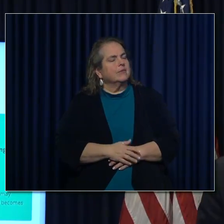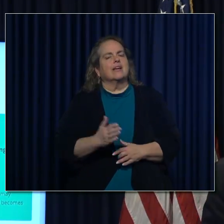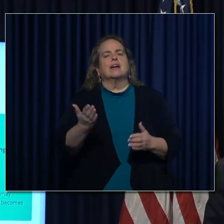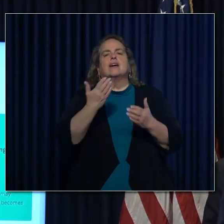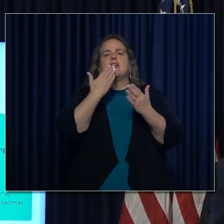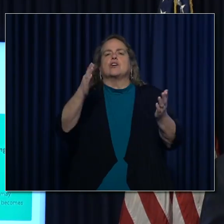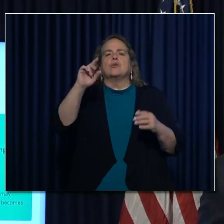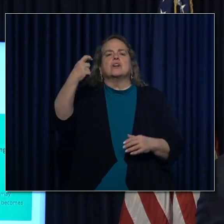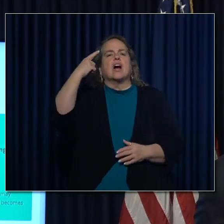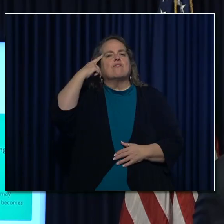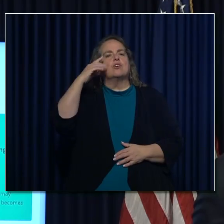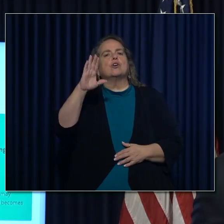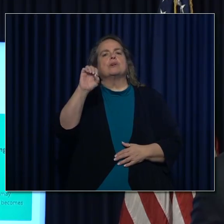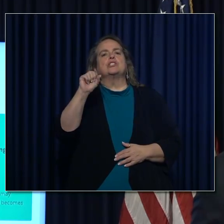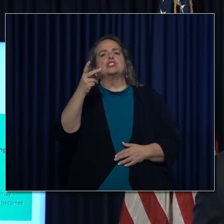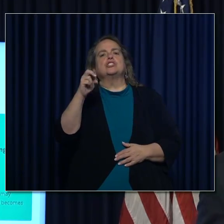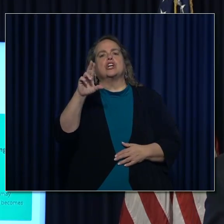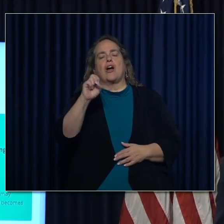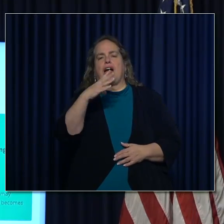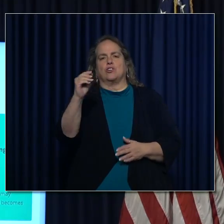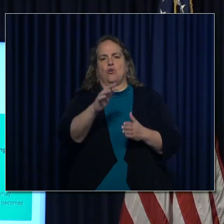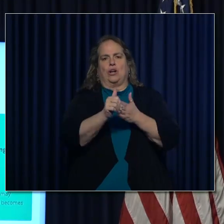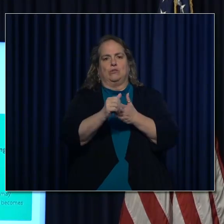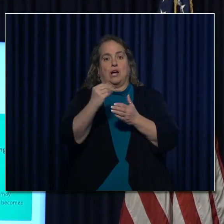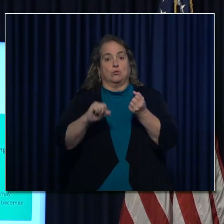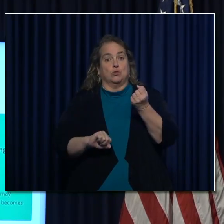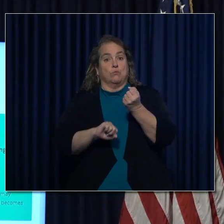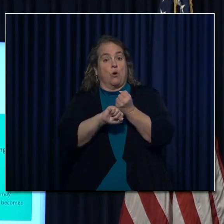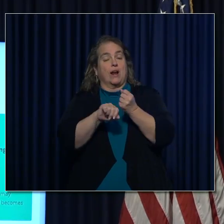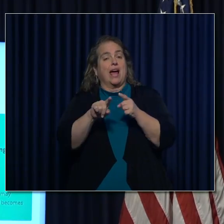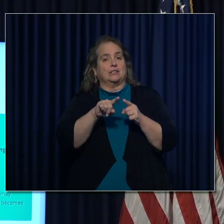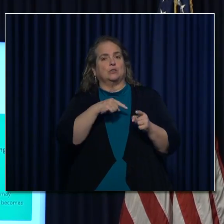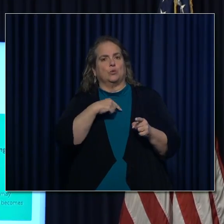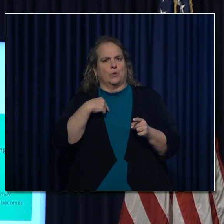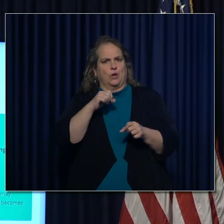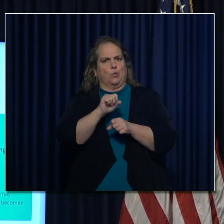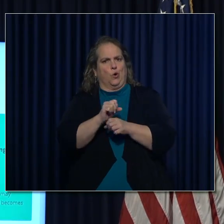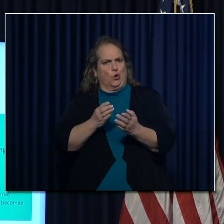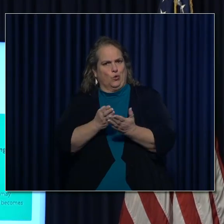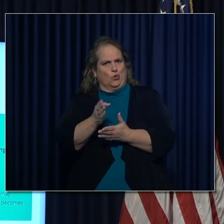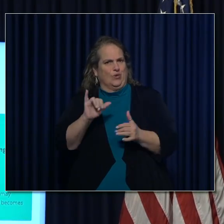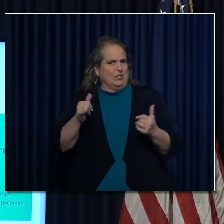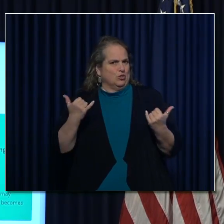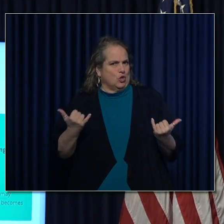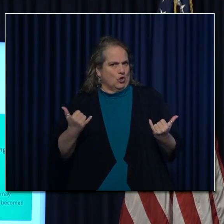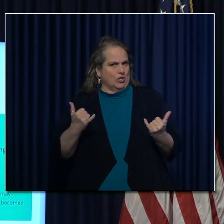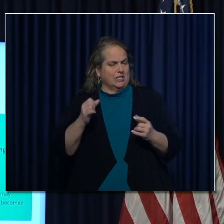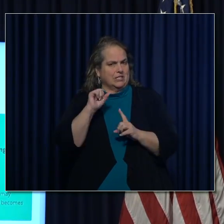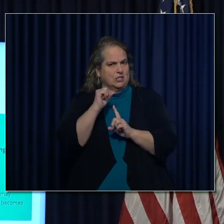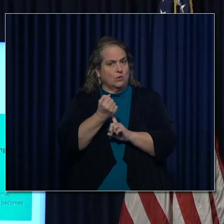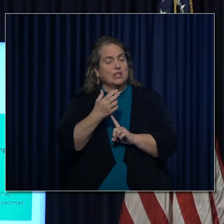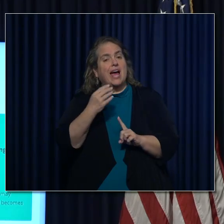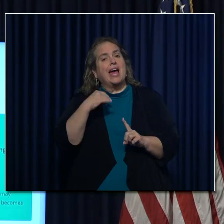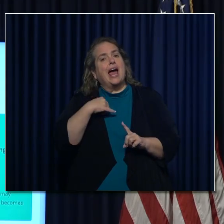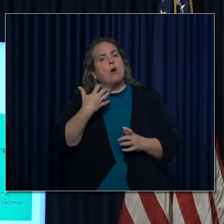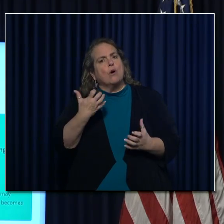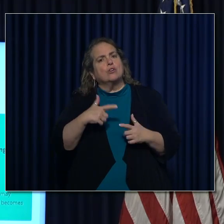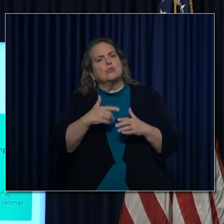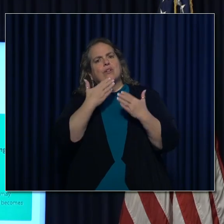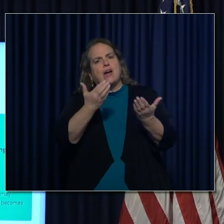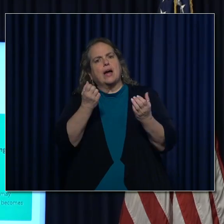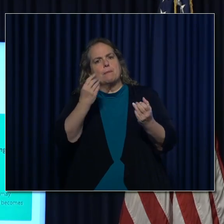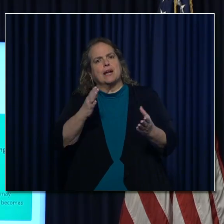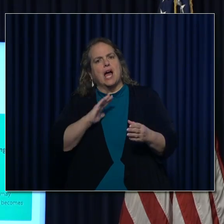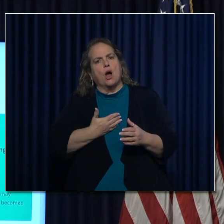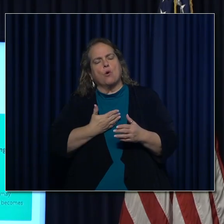Thank you, Governor Beshear, and thank you for your leadership and support as we work through this current situation. I'd also like to thank many of our partners, though